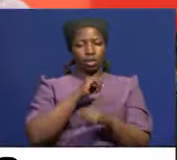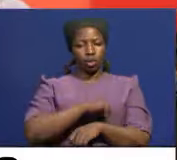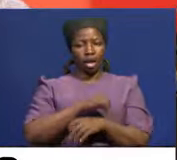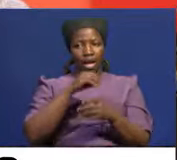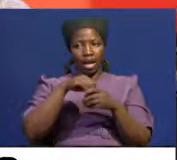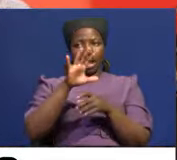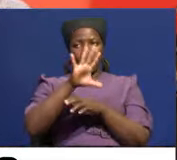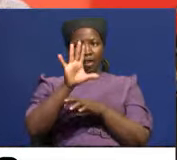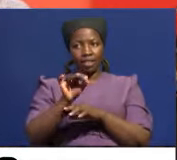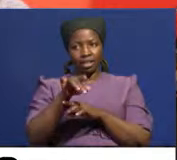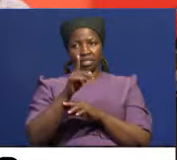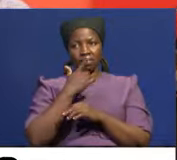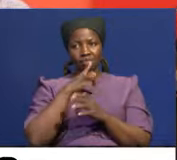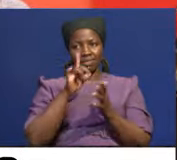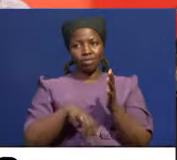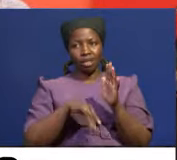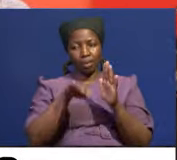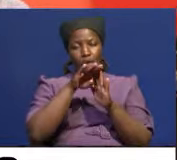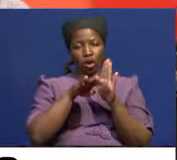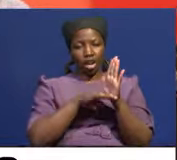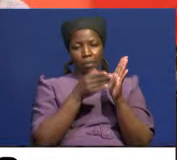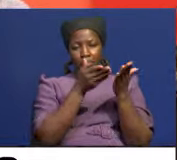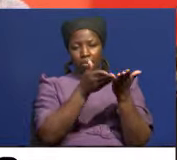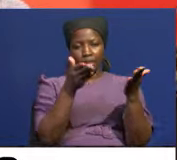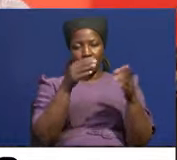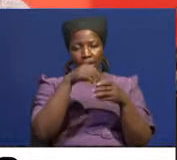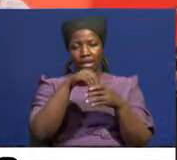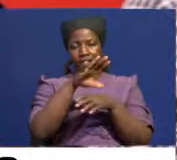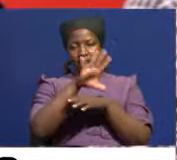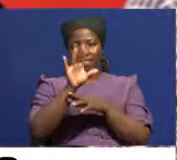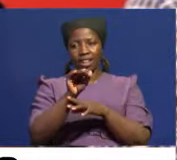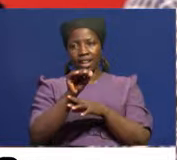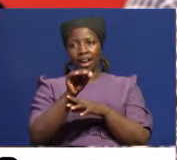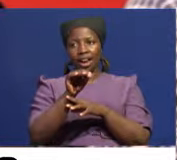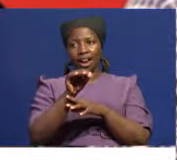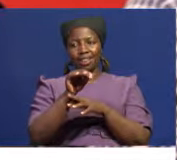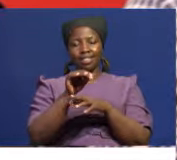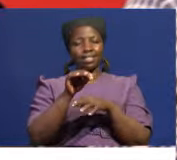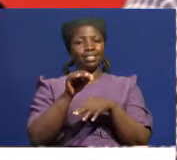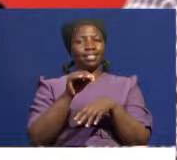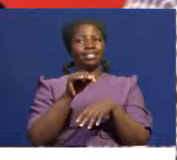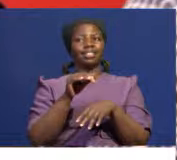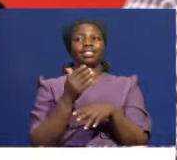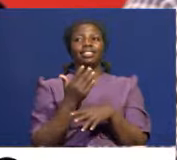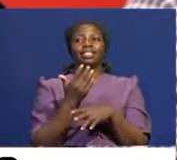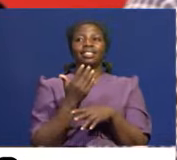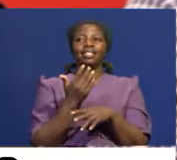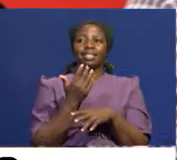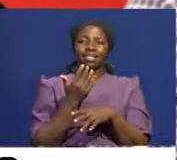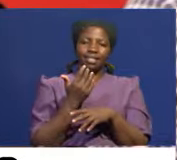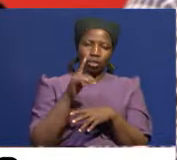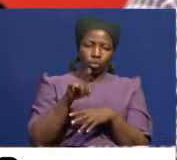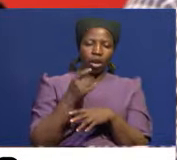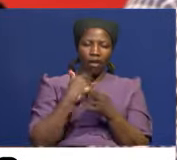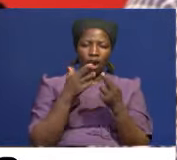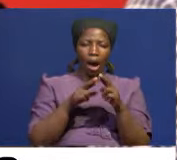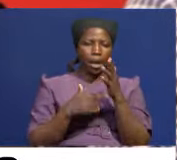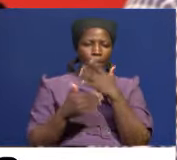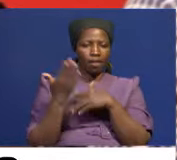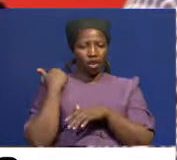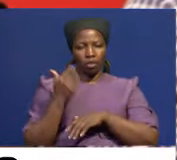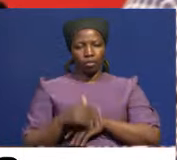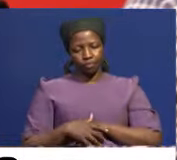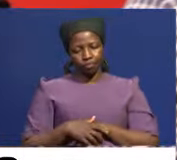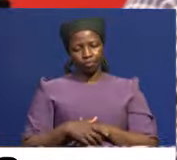CS noted that the initiative's presence in Africa was long overdue. Kenya acknowledges that this initiative